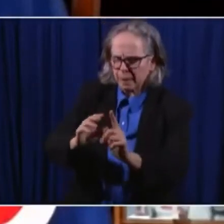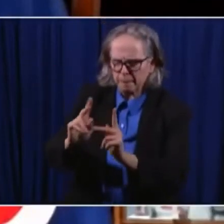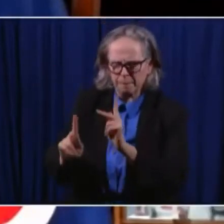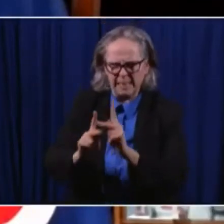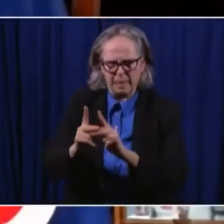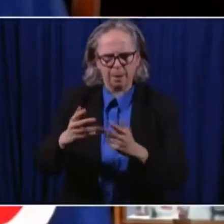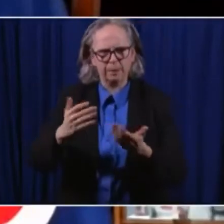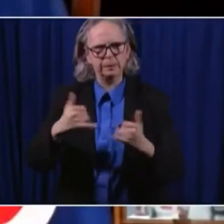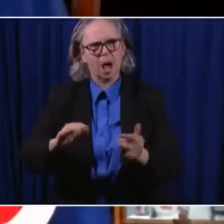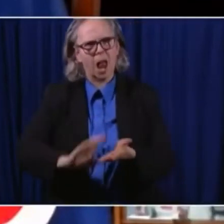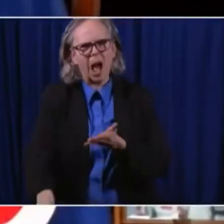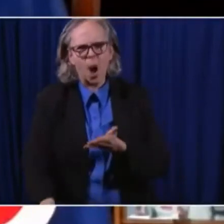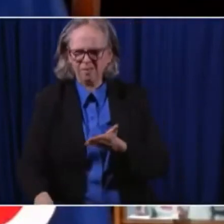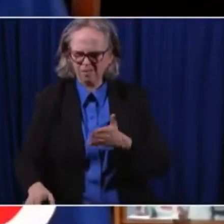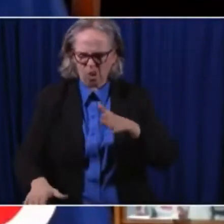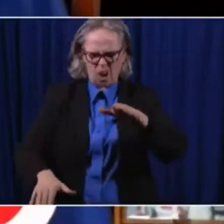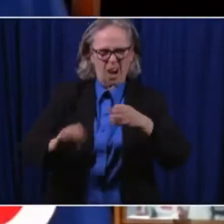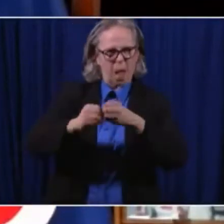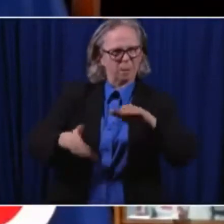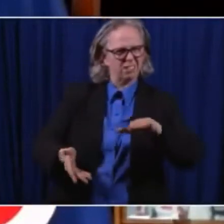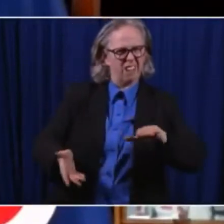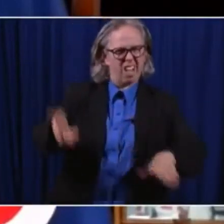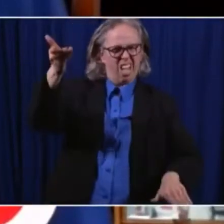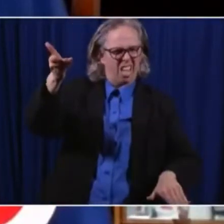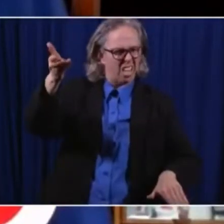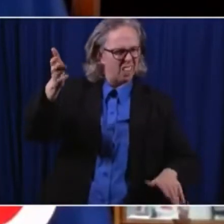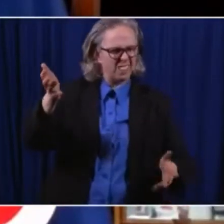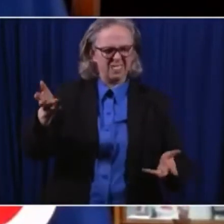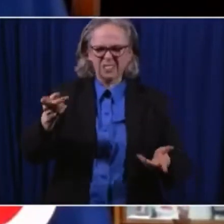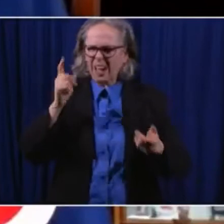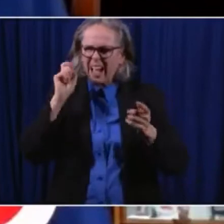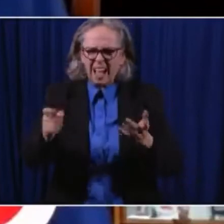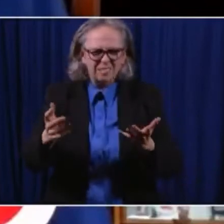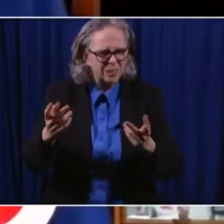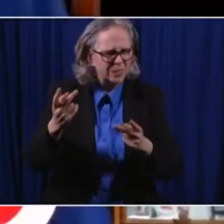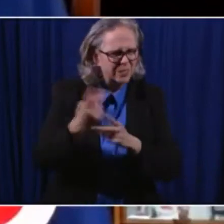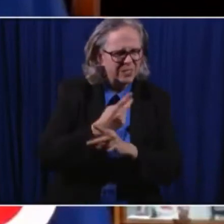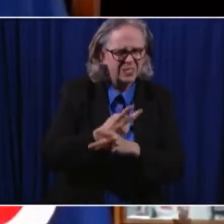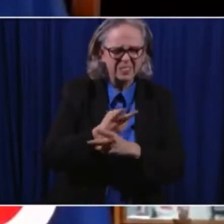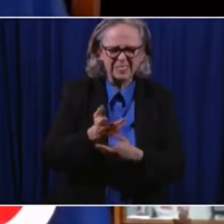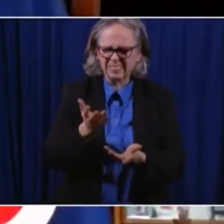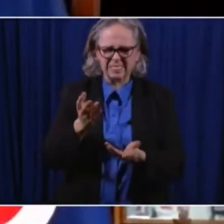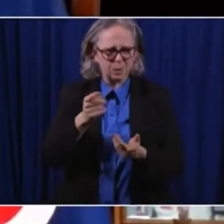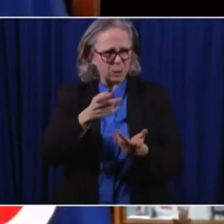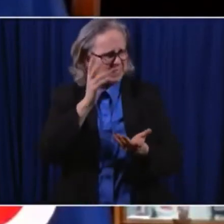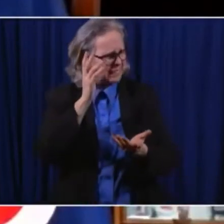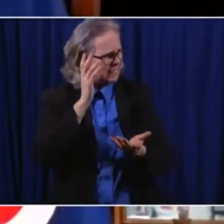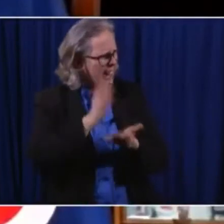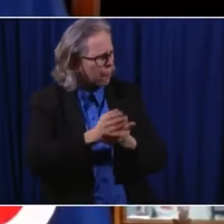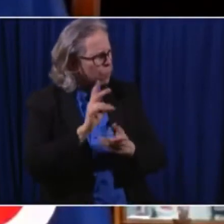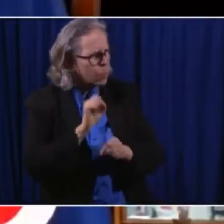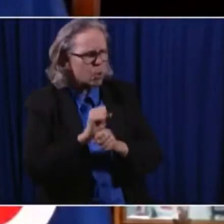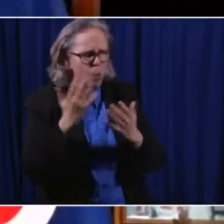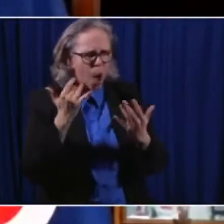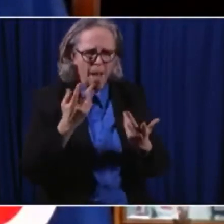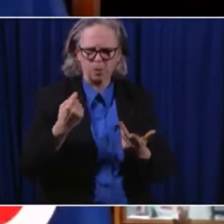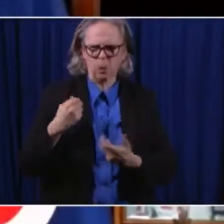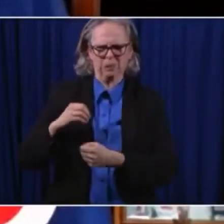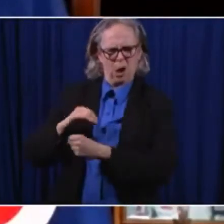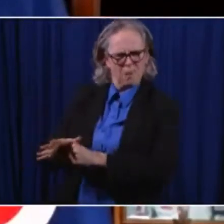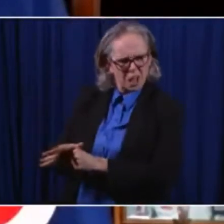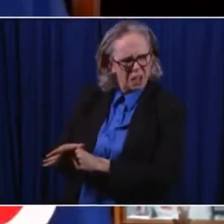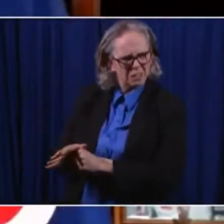that they've chosen not to because of the virus or haven't been able to because of complications with the virus. Or perhaps they're not trained